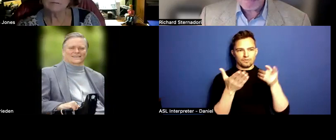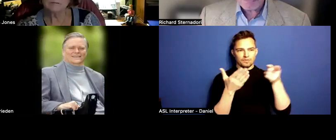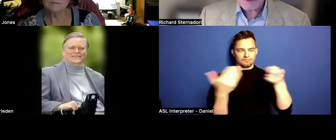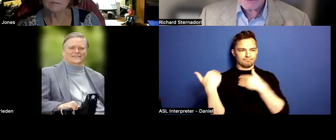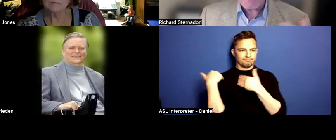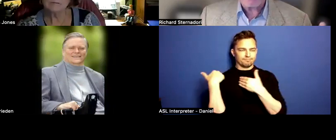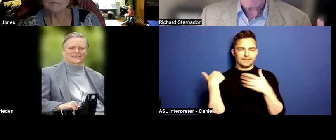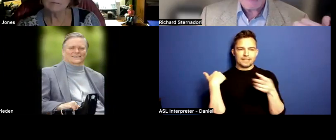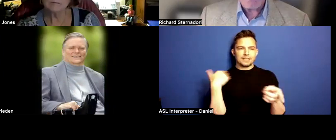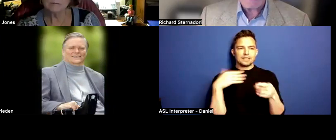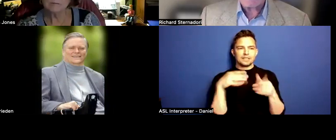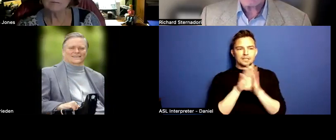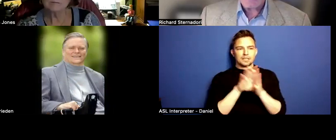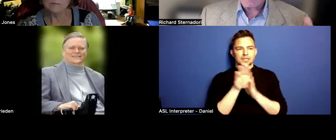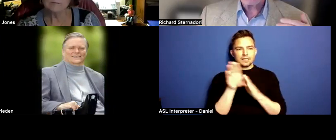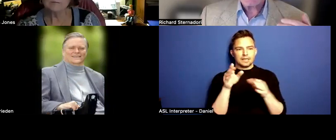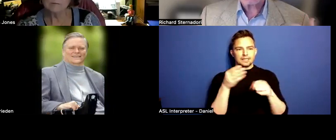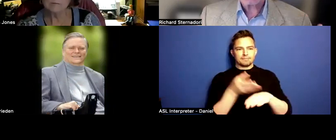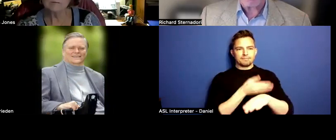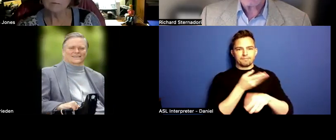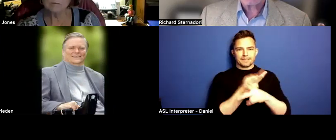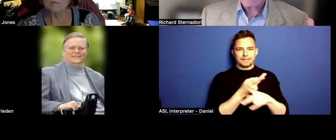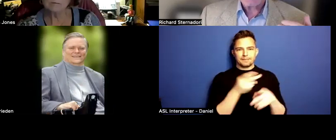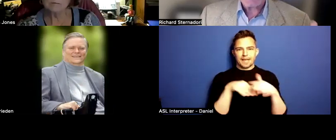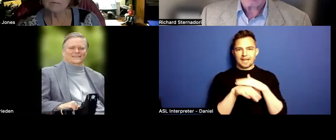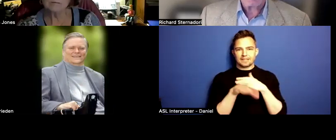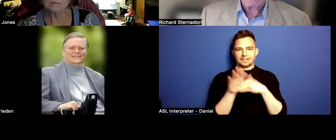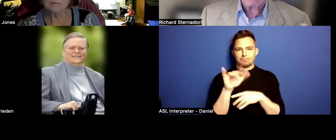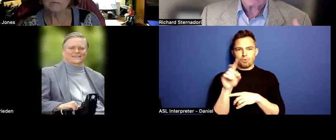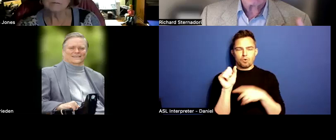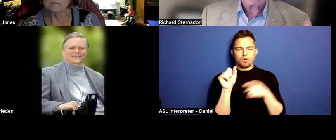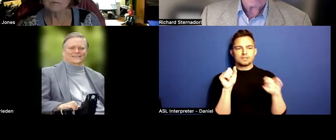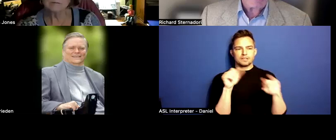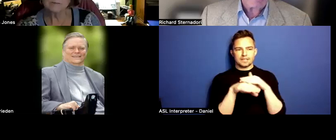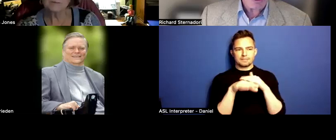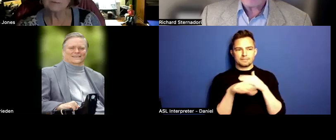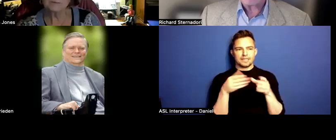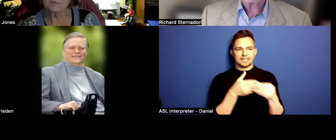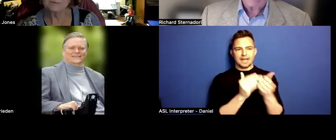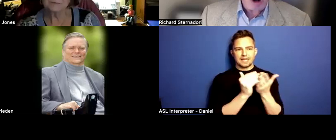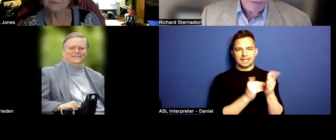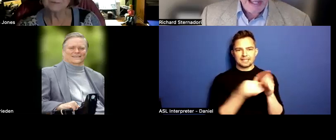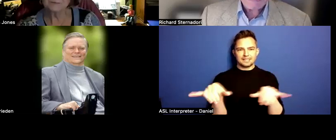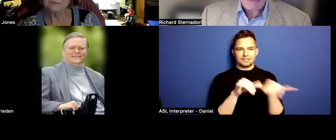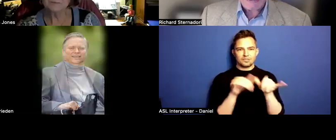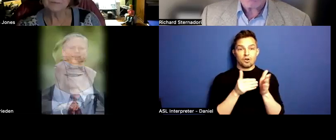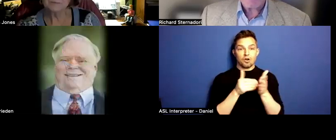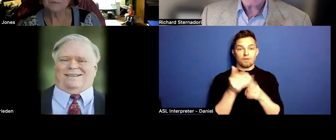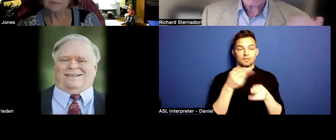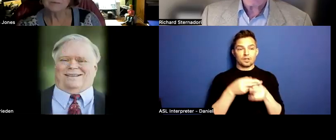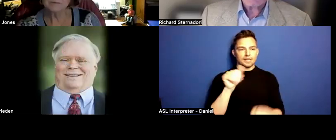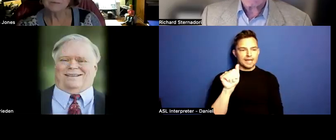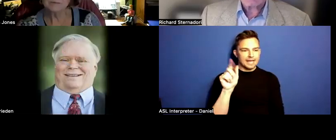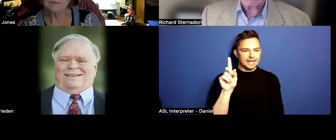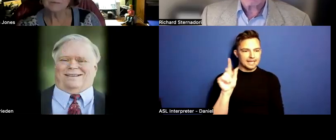the development and maintenance of the Access Board's accessibility guidelines and standards, often called the ADAG,